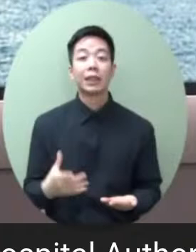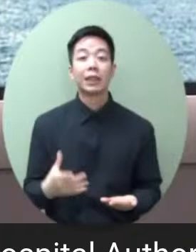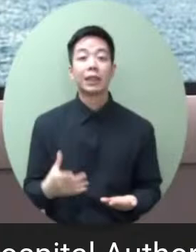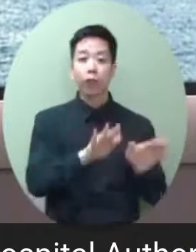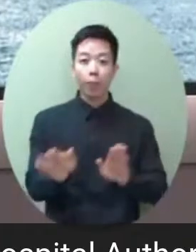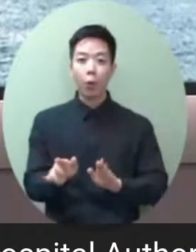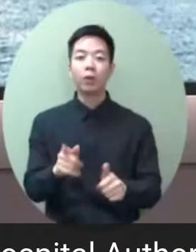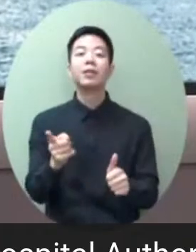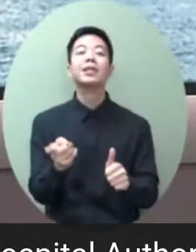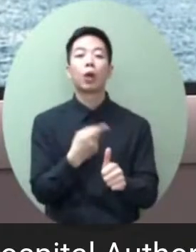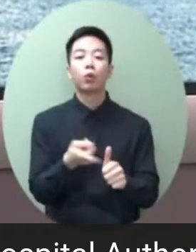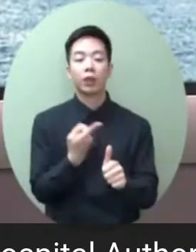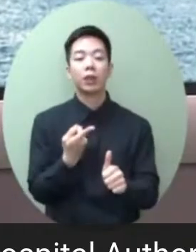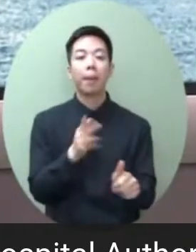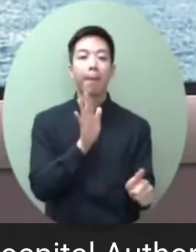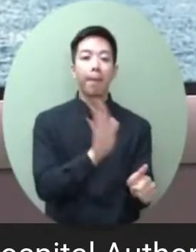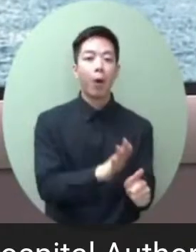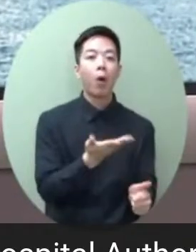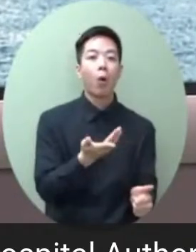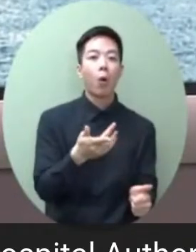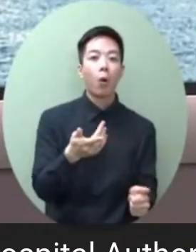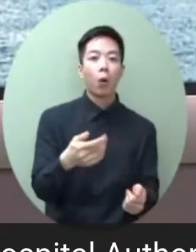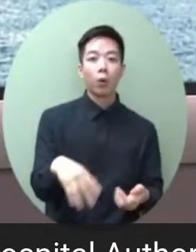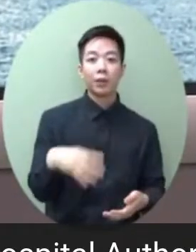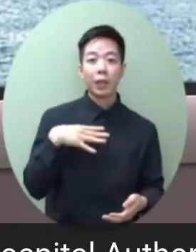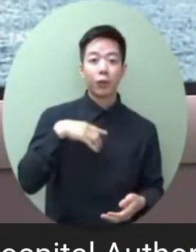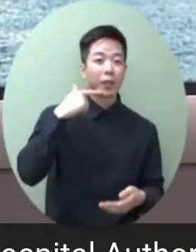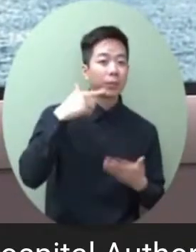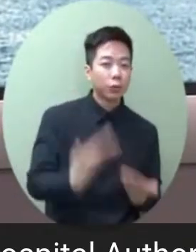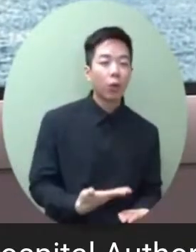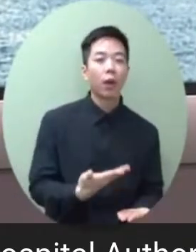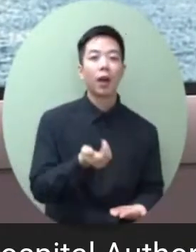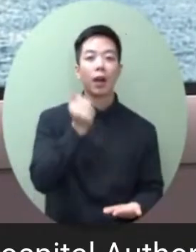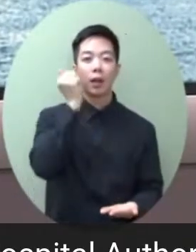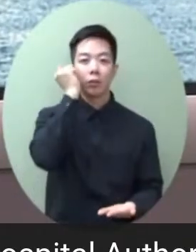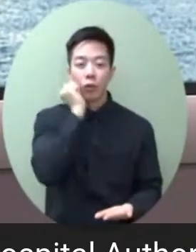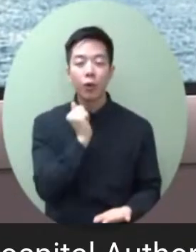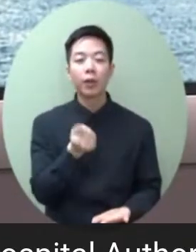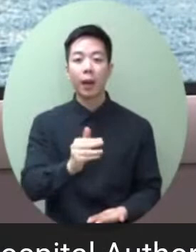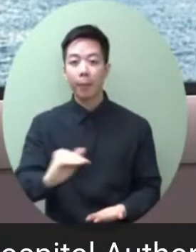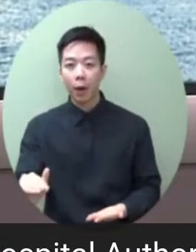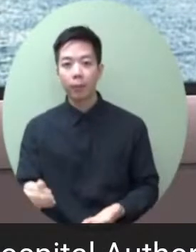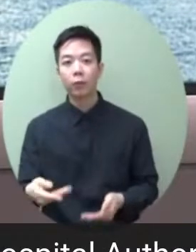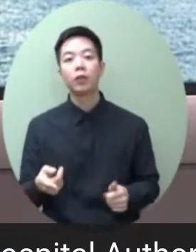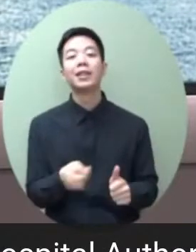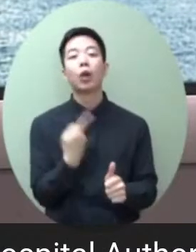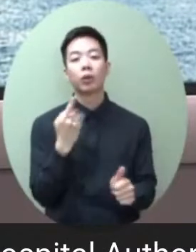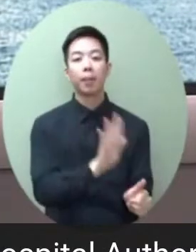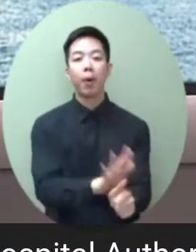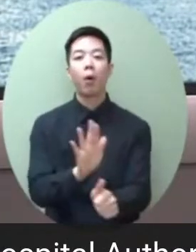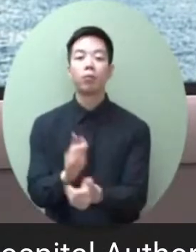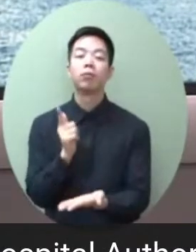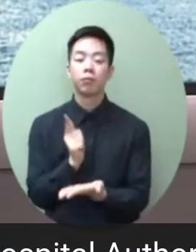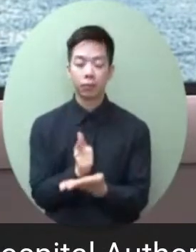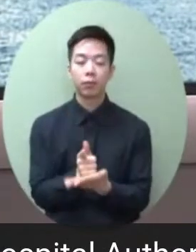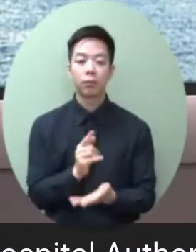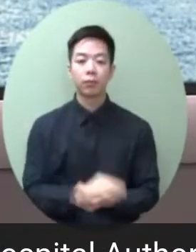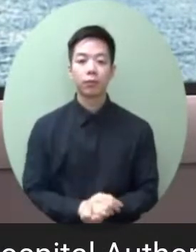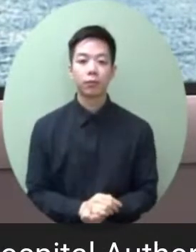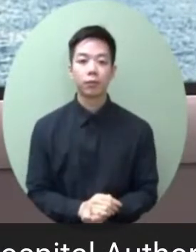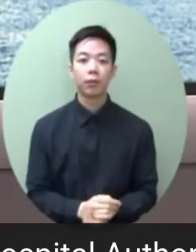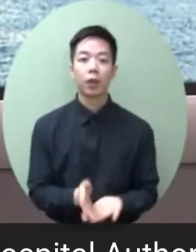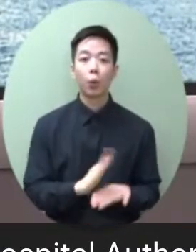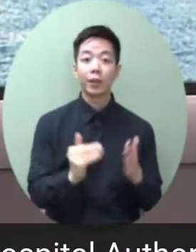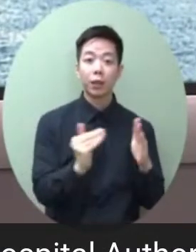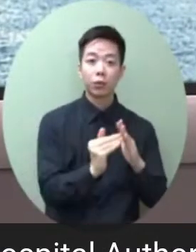the medical resources for those under serious cases, the elderly, and the children. I assure you that the